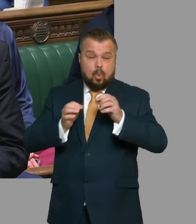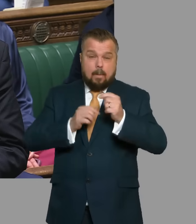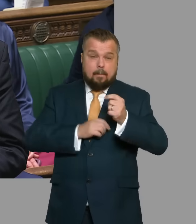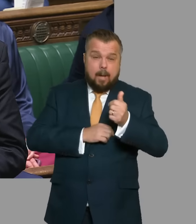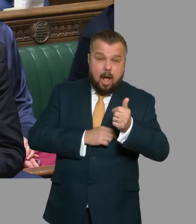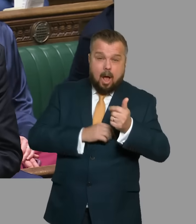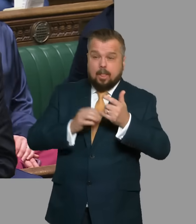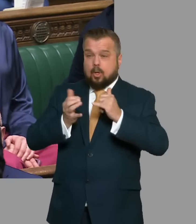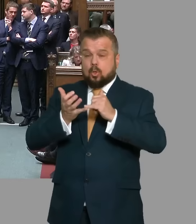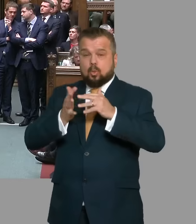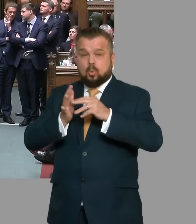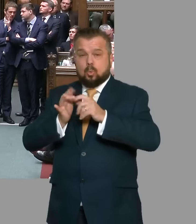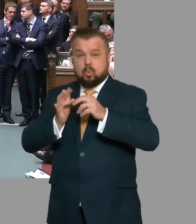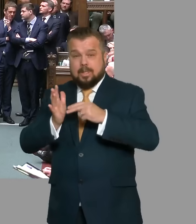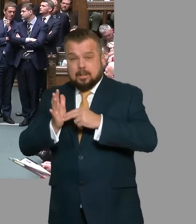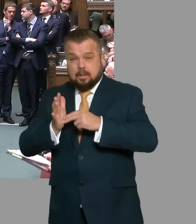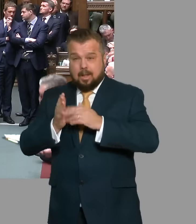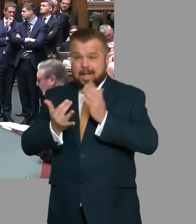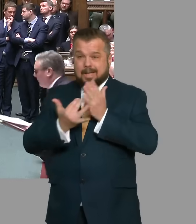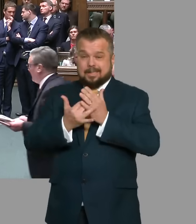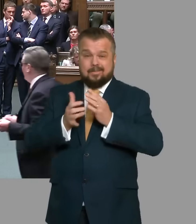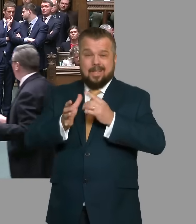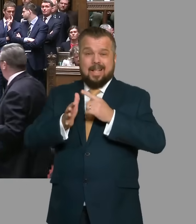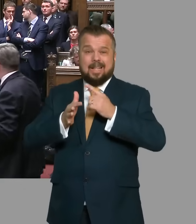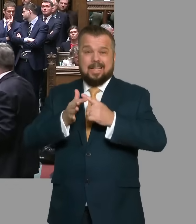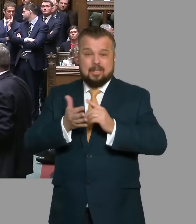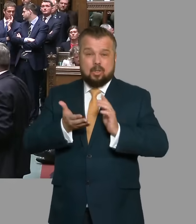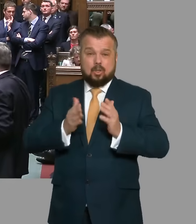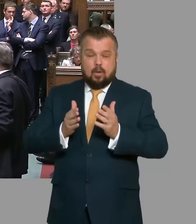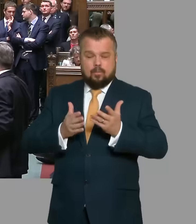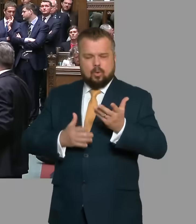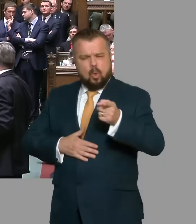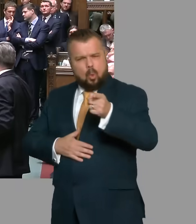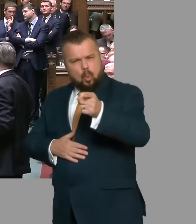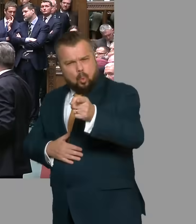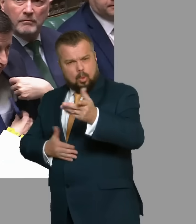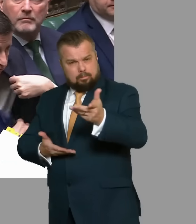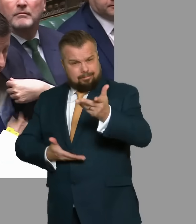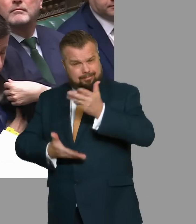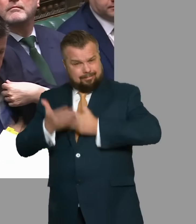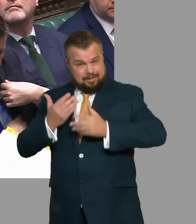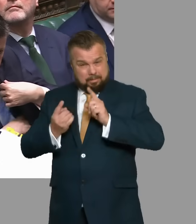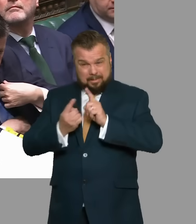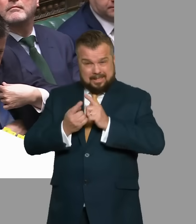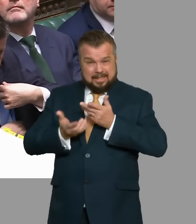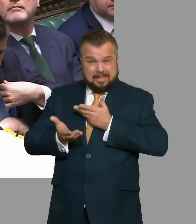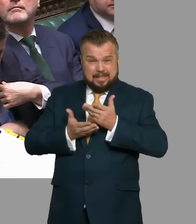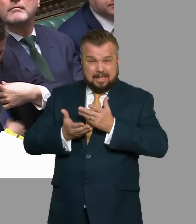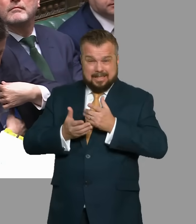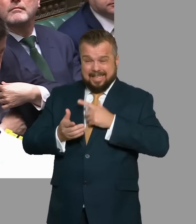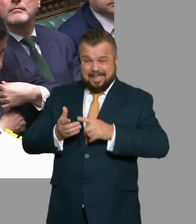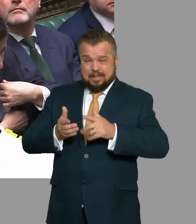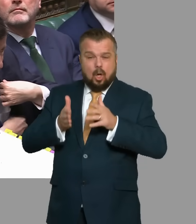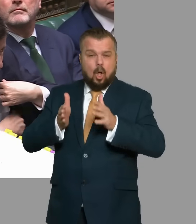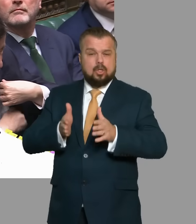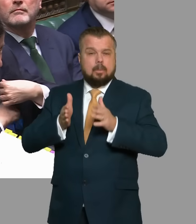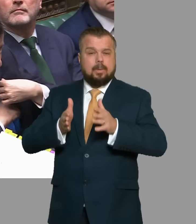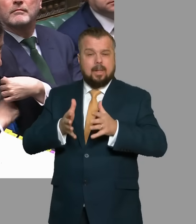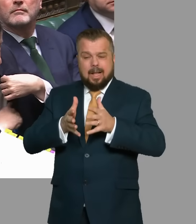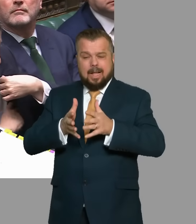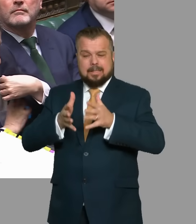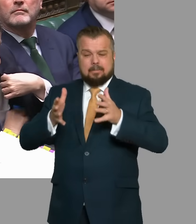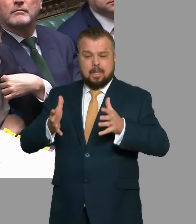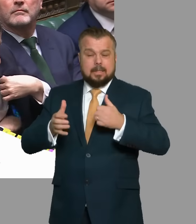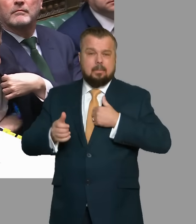my constituency? Thank you. Prime Minister. Thank him for raising this on behalf of his constituents. I will make sure he gets the